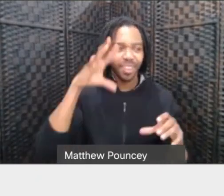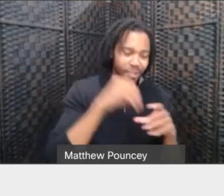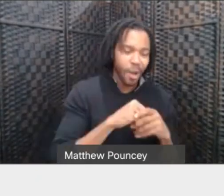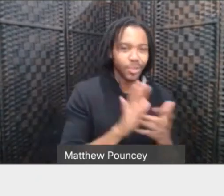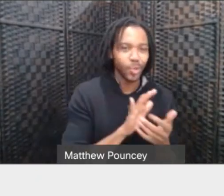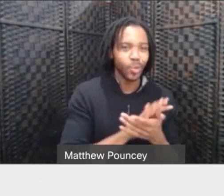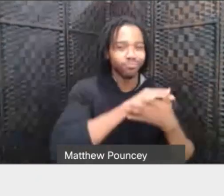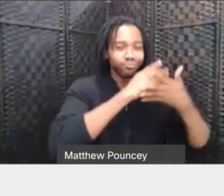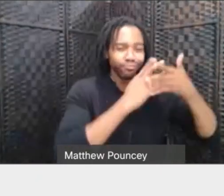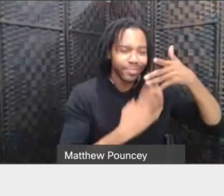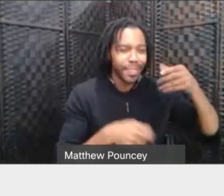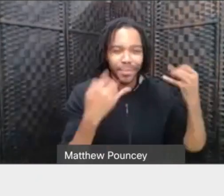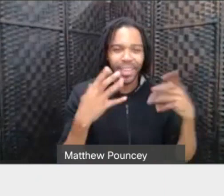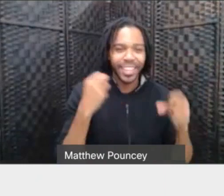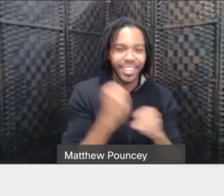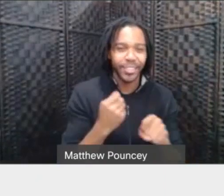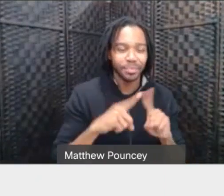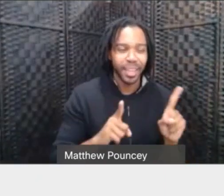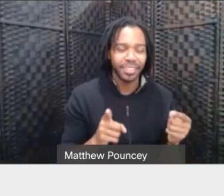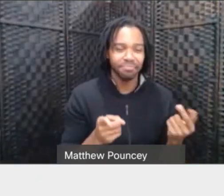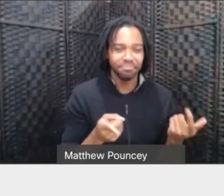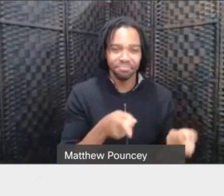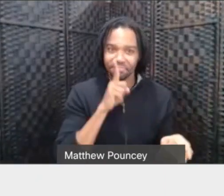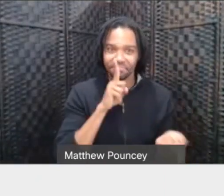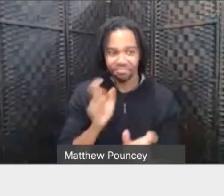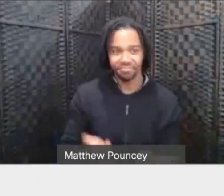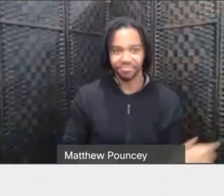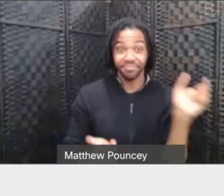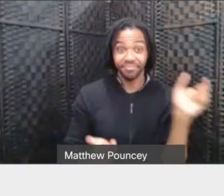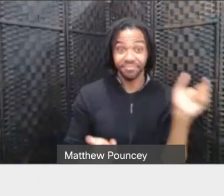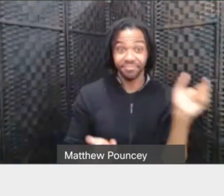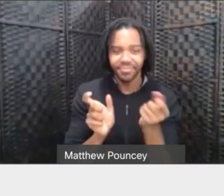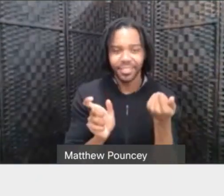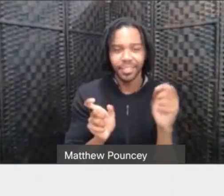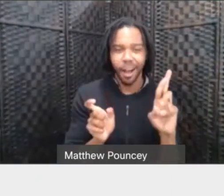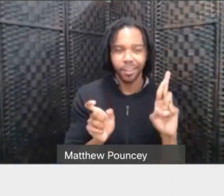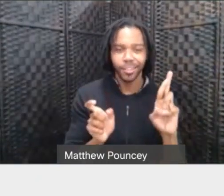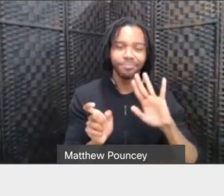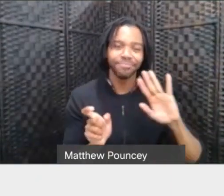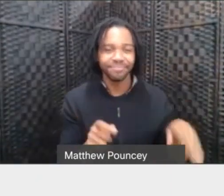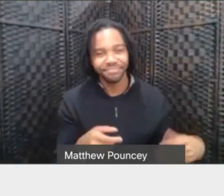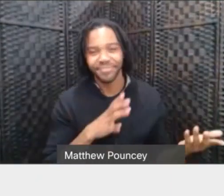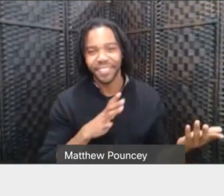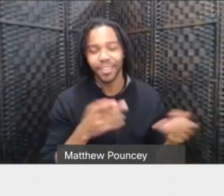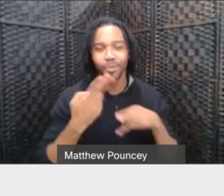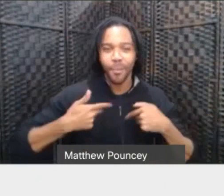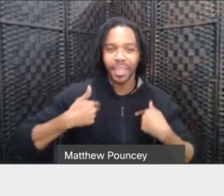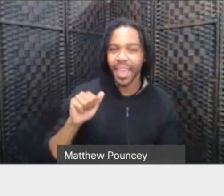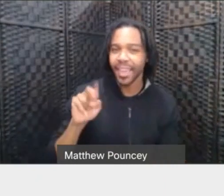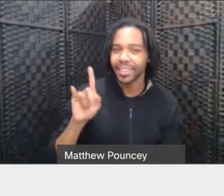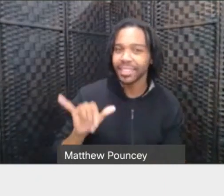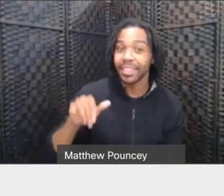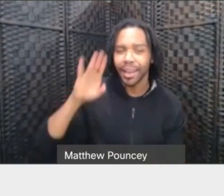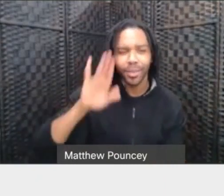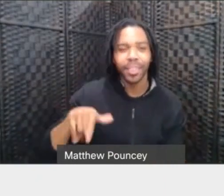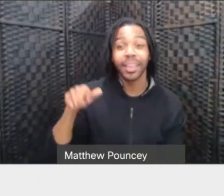Juris Doctor, but we don't count that. But at any rate, Andy works just as well. So I understand that the coalition made the decision